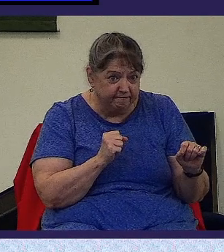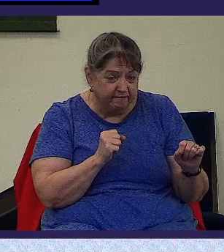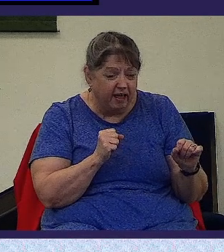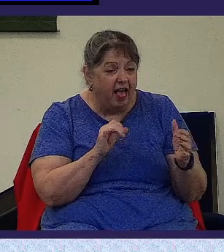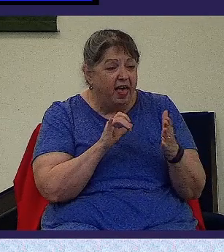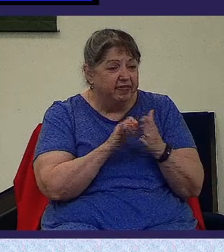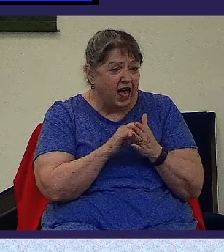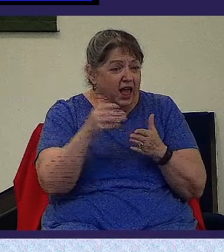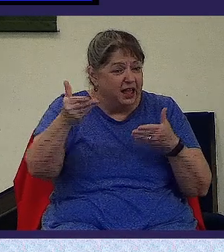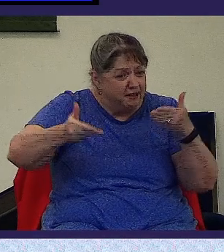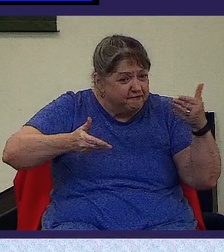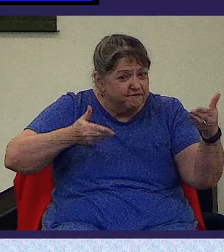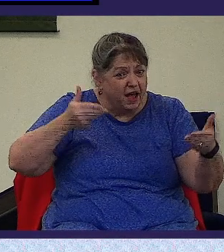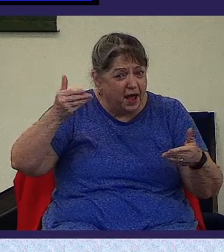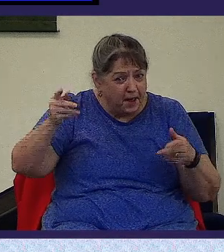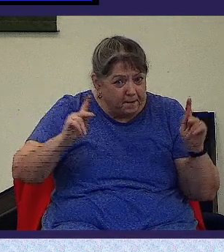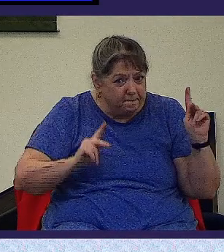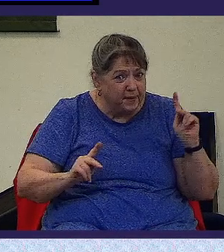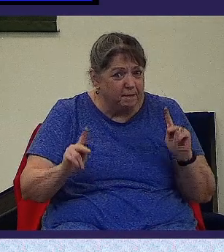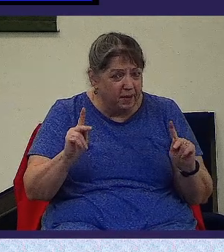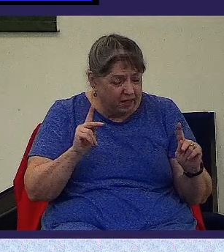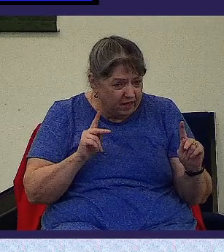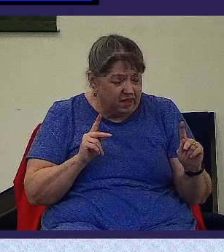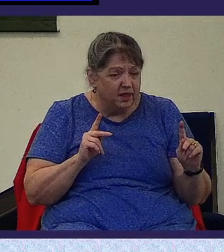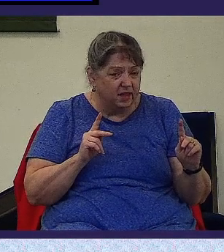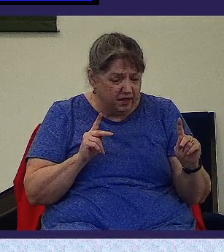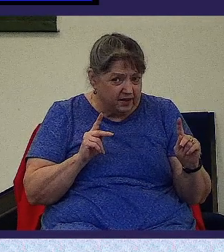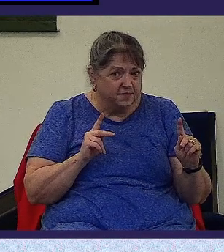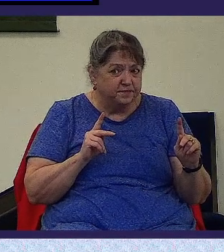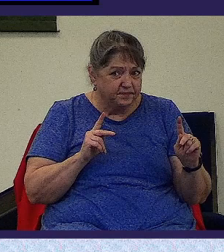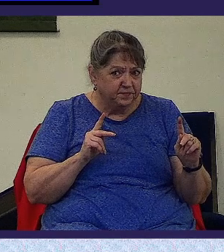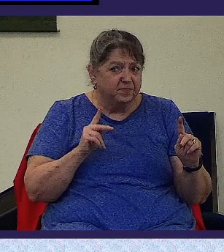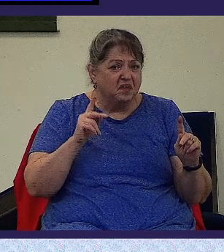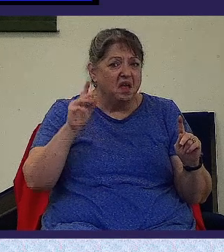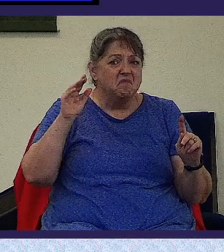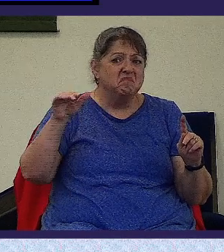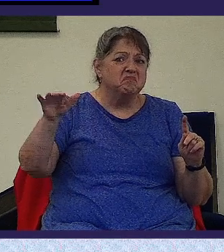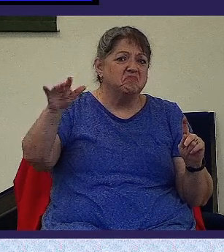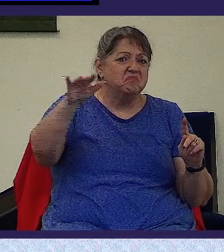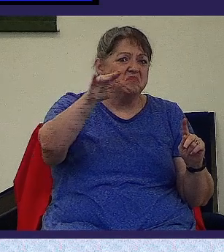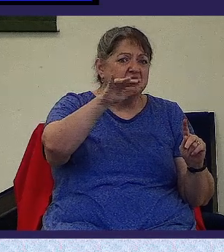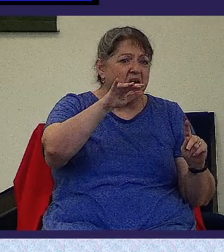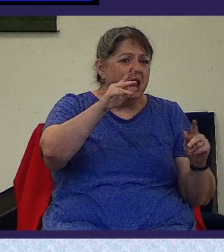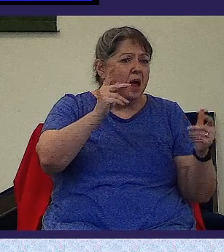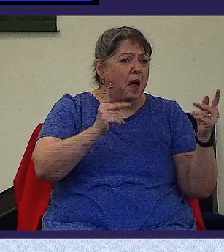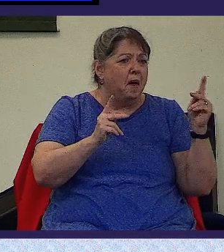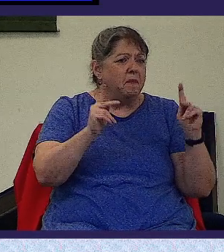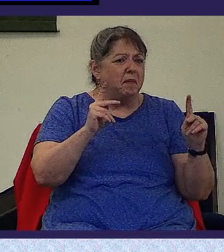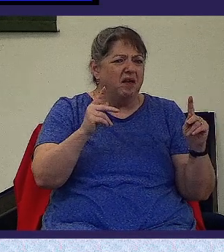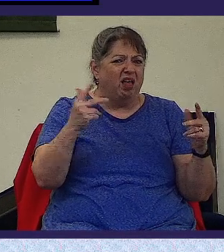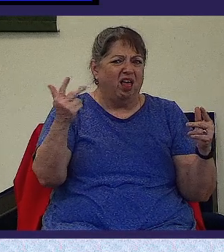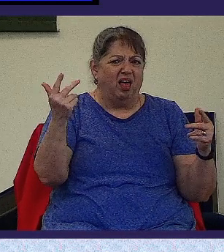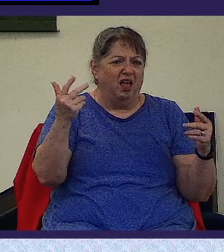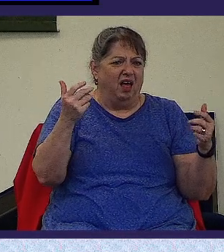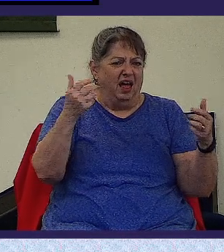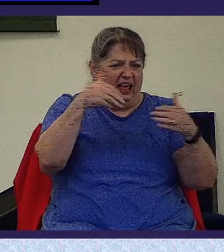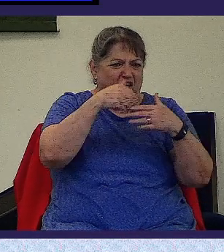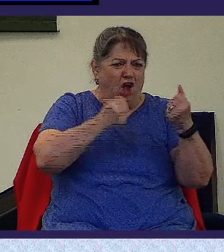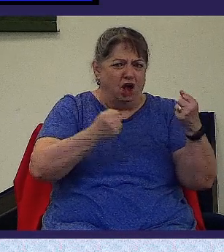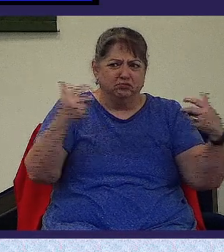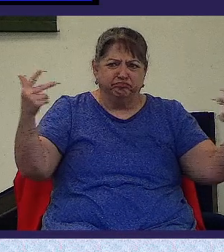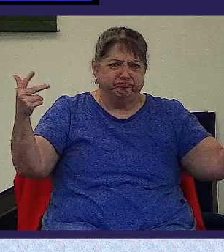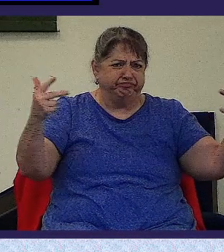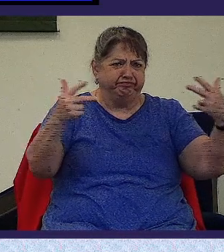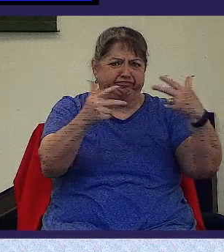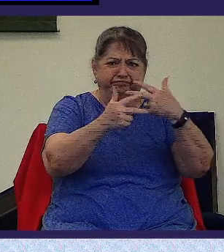uh it's not just for our children it is for our children but it's also for the children who drive riding up and down the streets with their parents uh